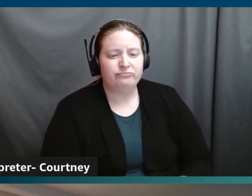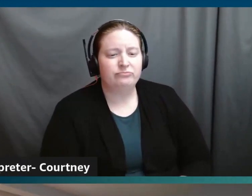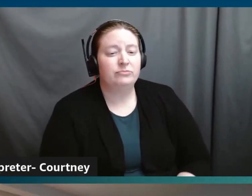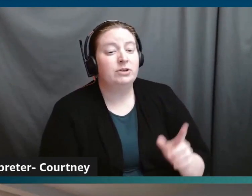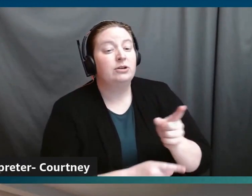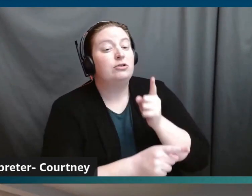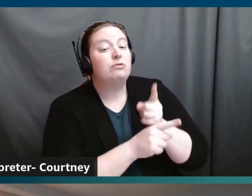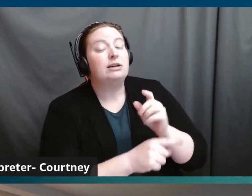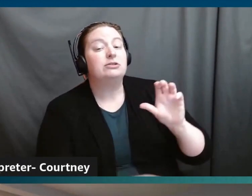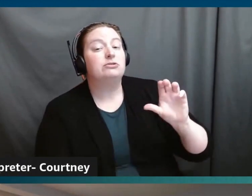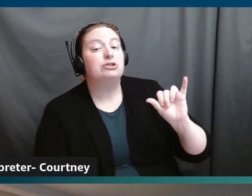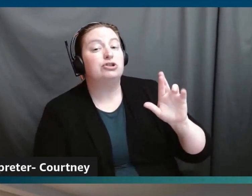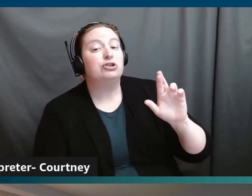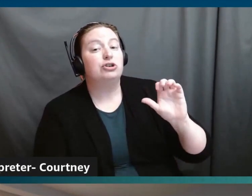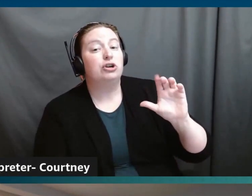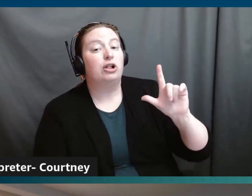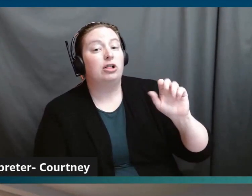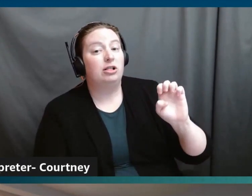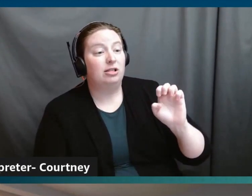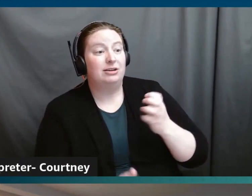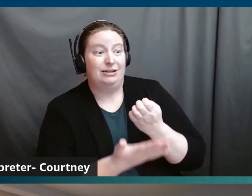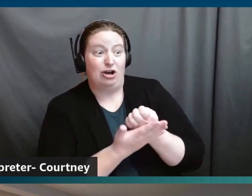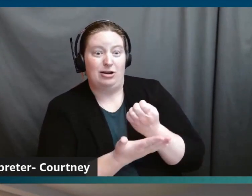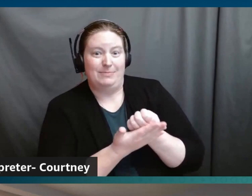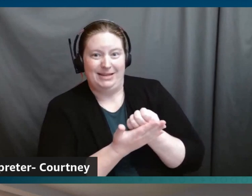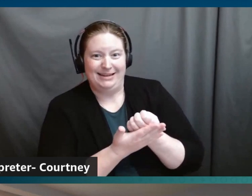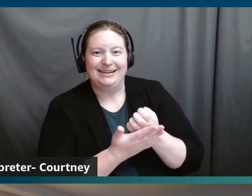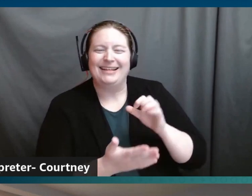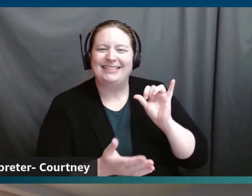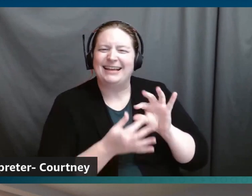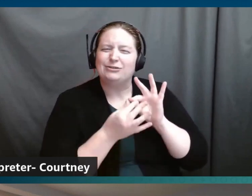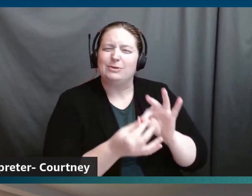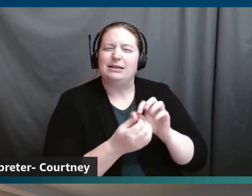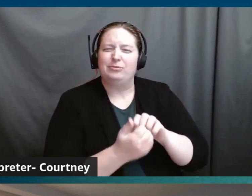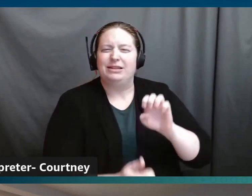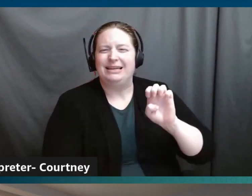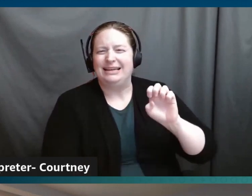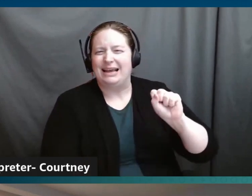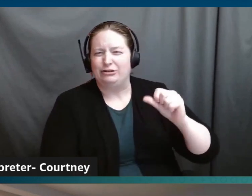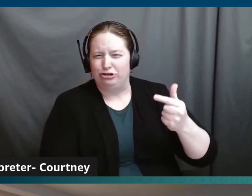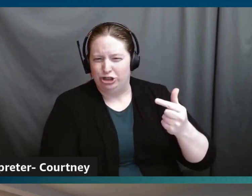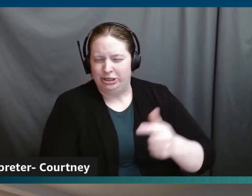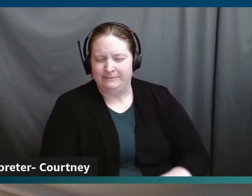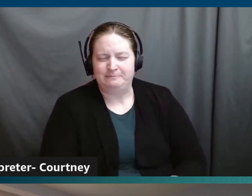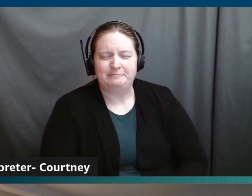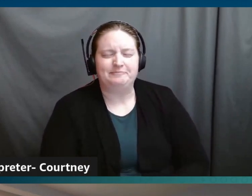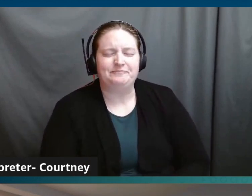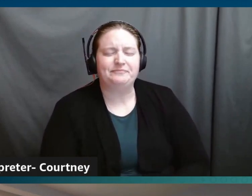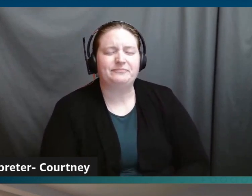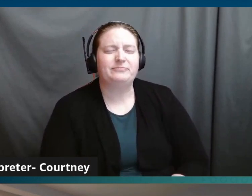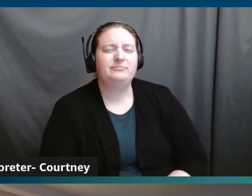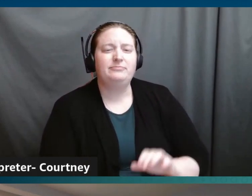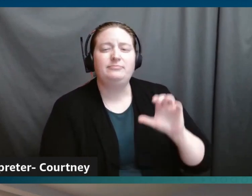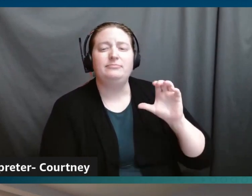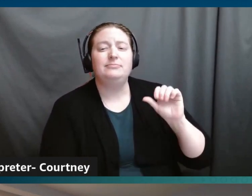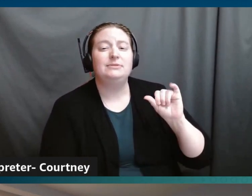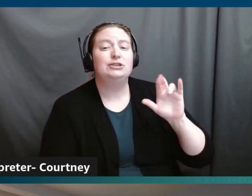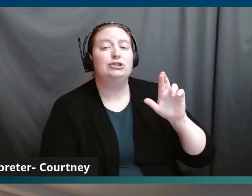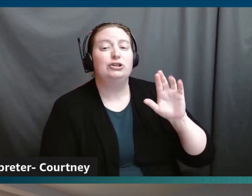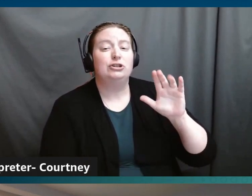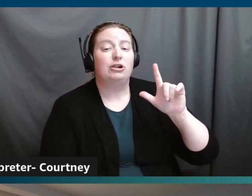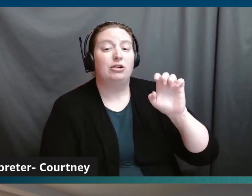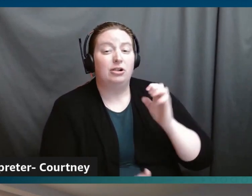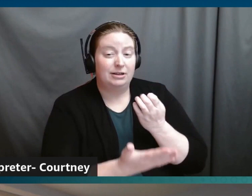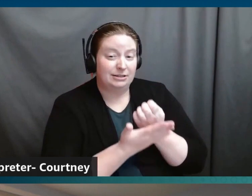circular economy is sort of part of this whole movement around ESG. The circular economy is this